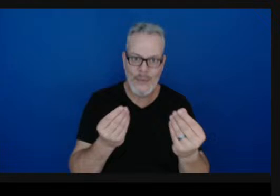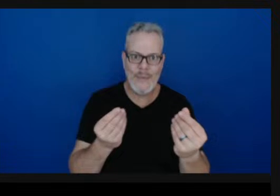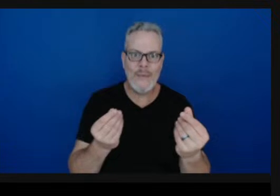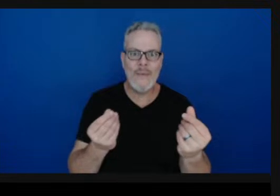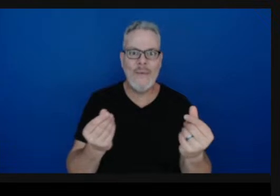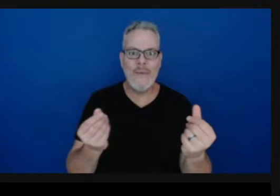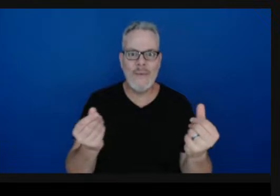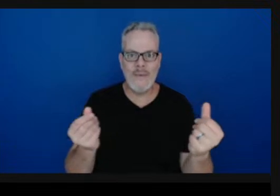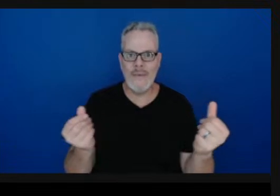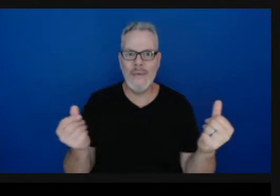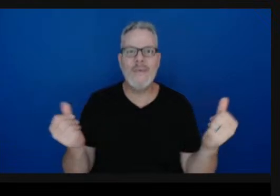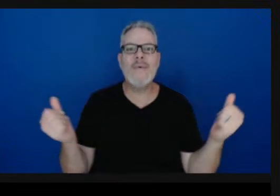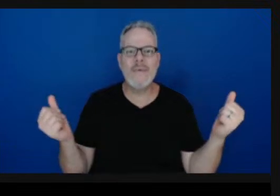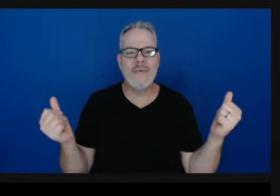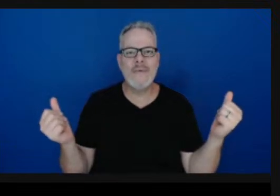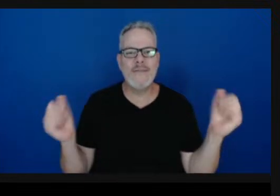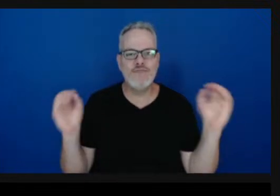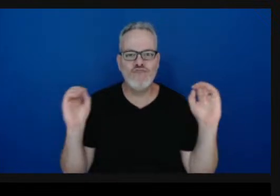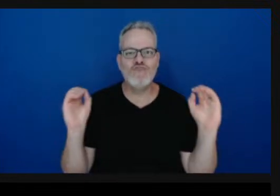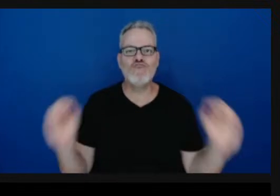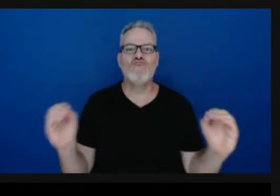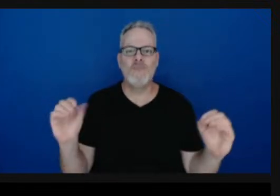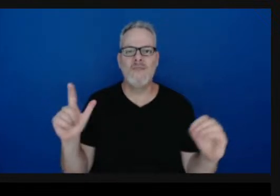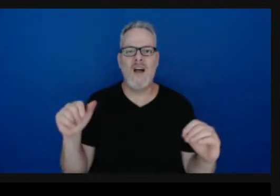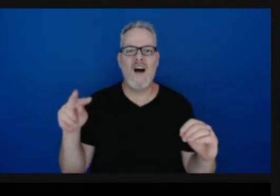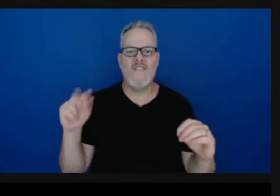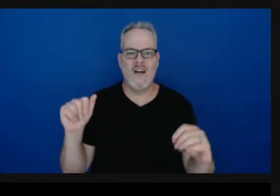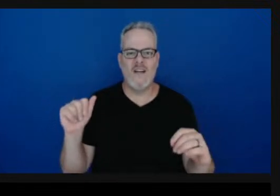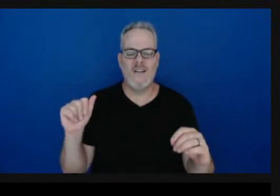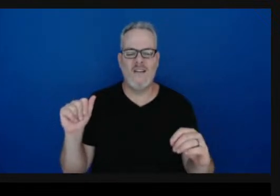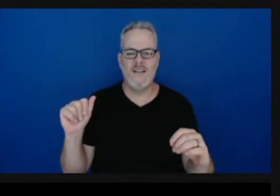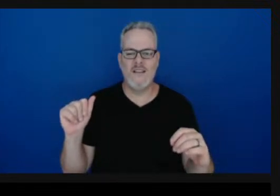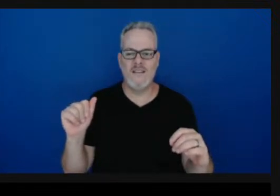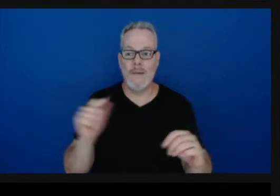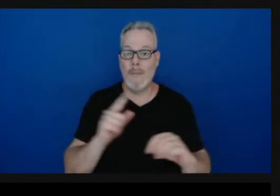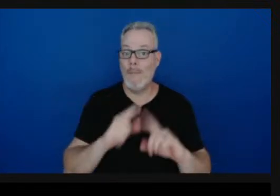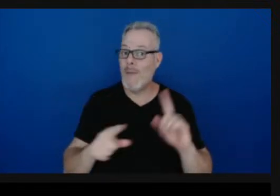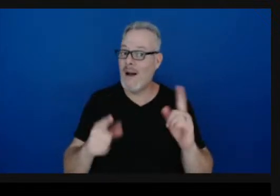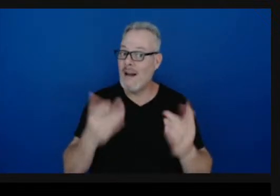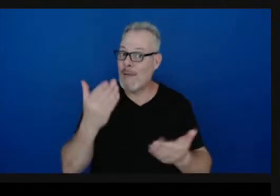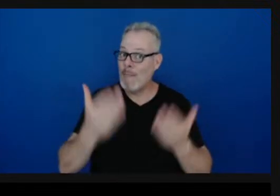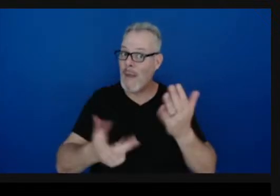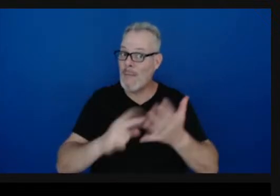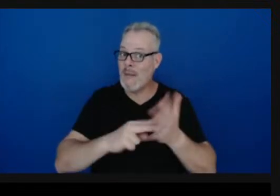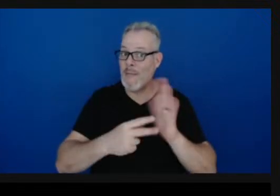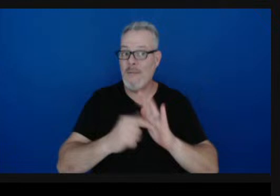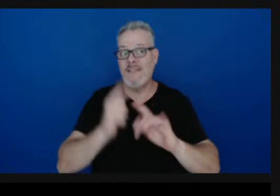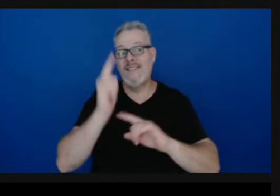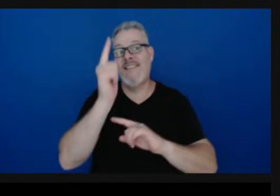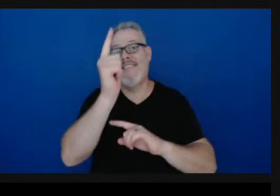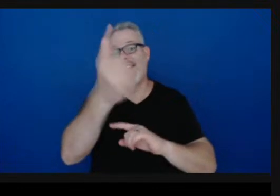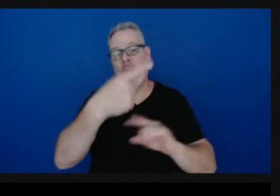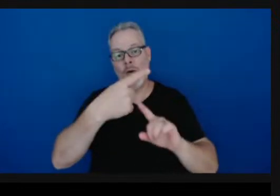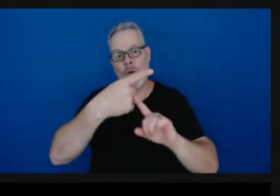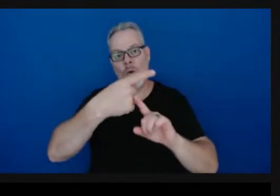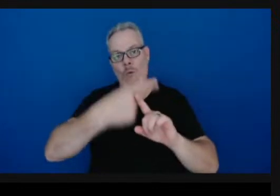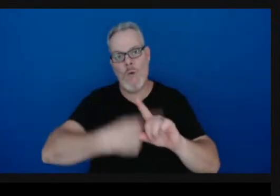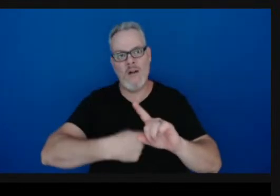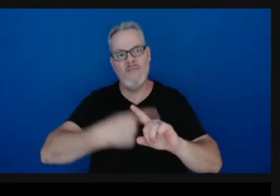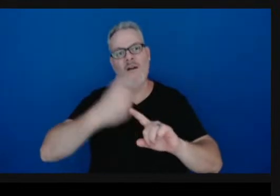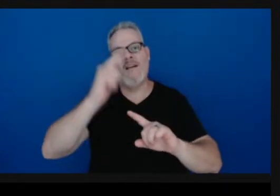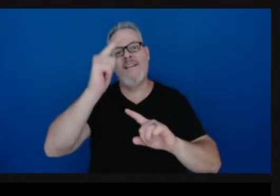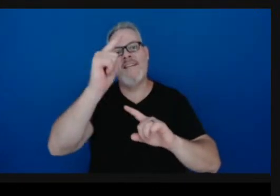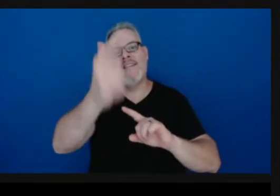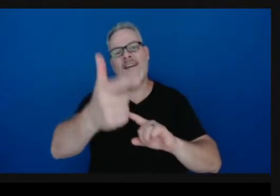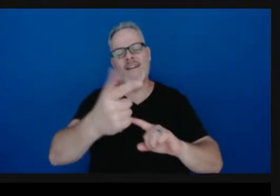lava stops coming out of those same fissures in the ground, but it doesn't mean there won't be something else that happens in a month that happens